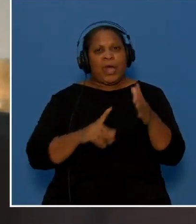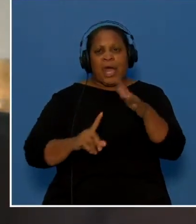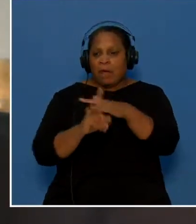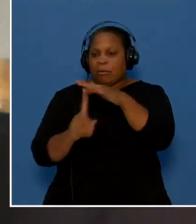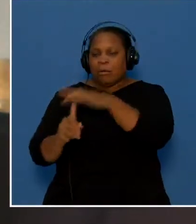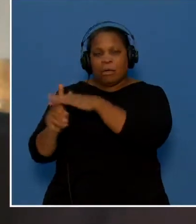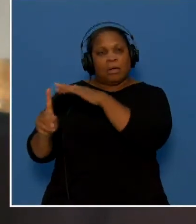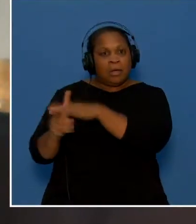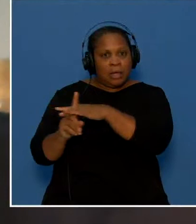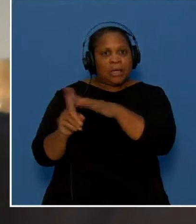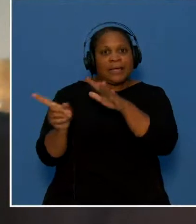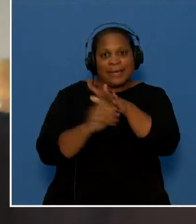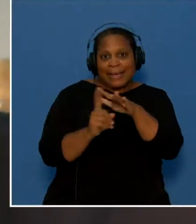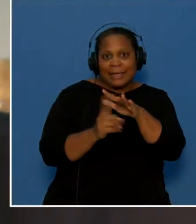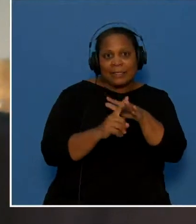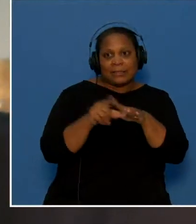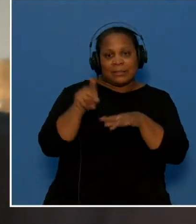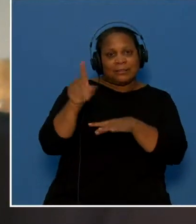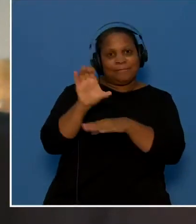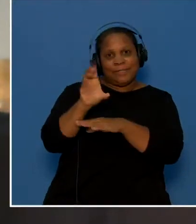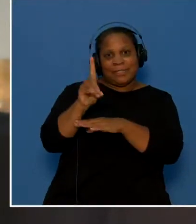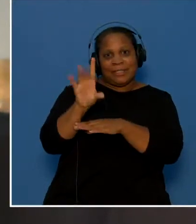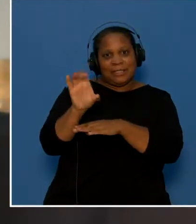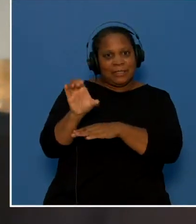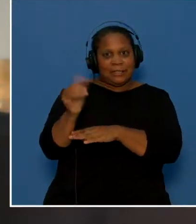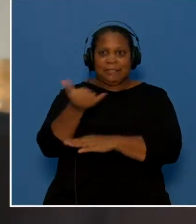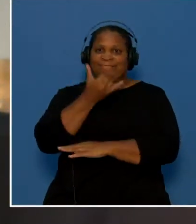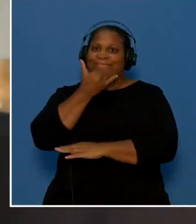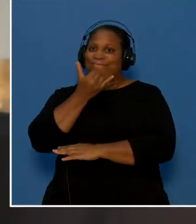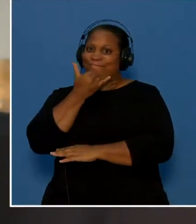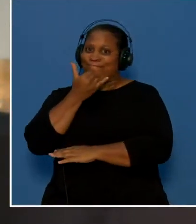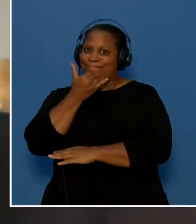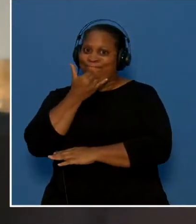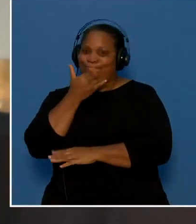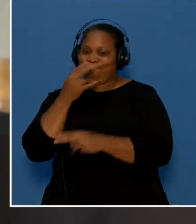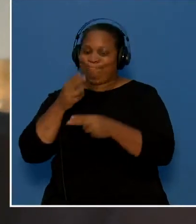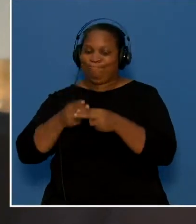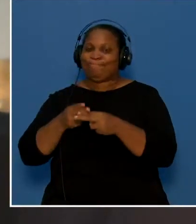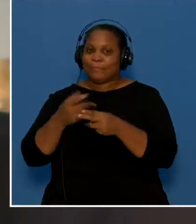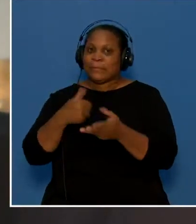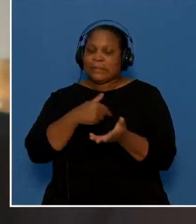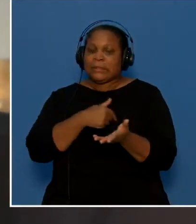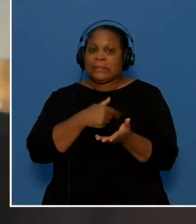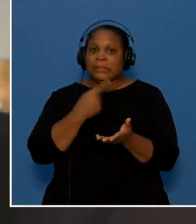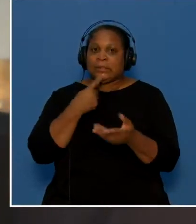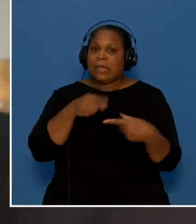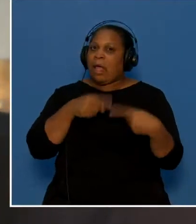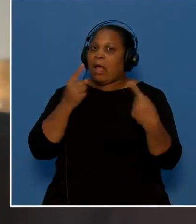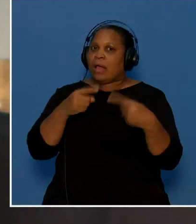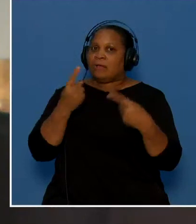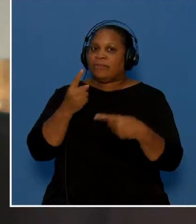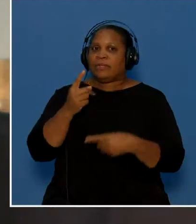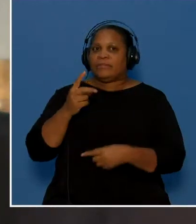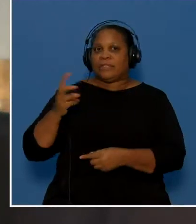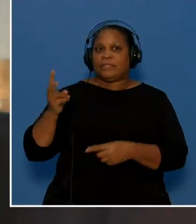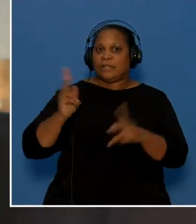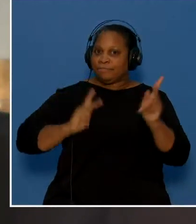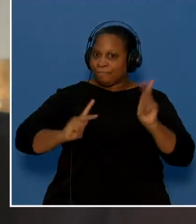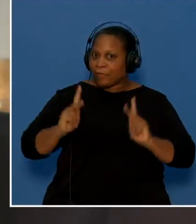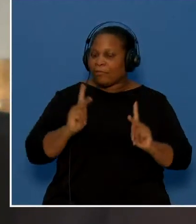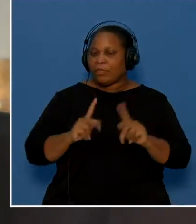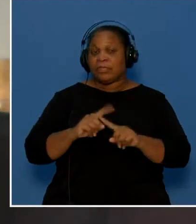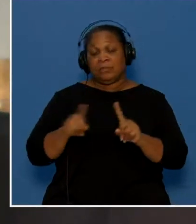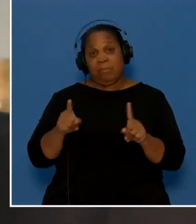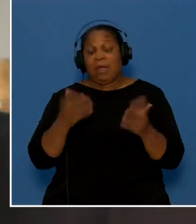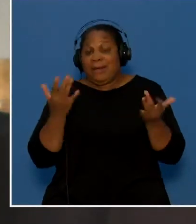cases, and they incorrectly identified Bermuda, which of course was adversely affected our tourism product. However, having